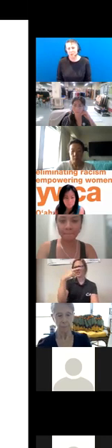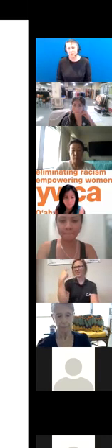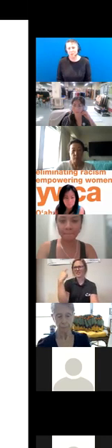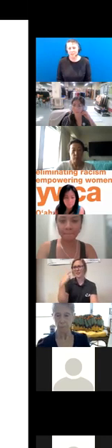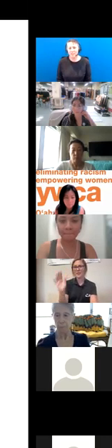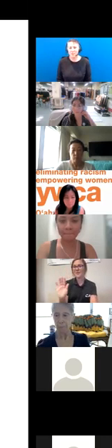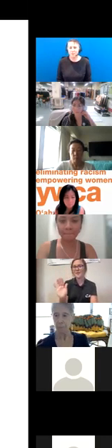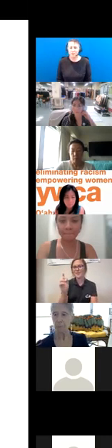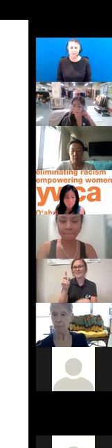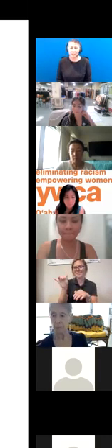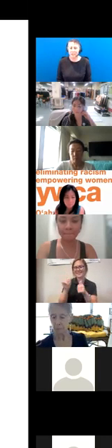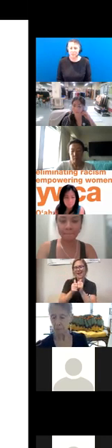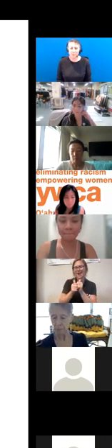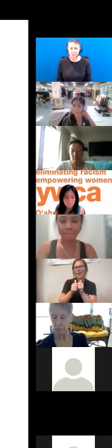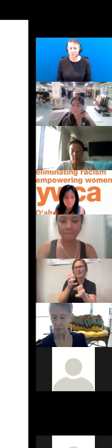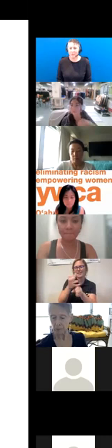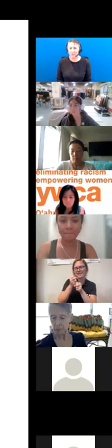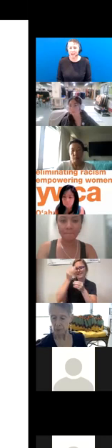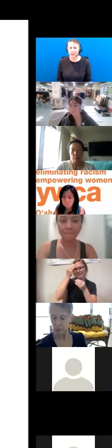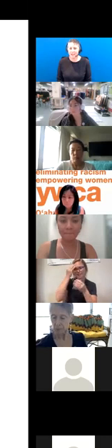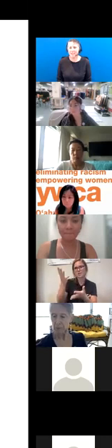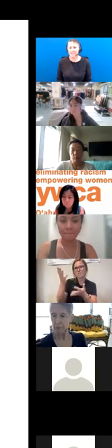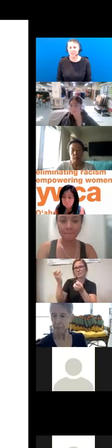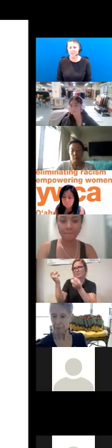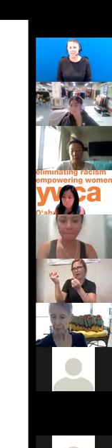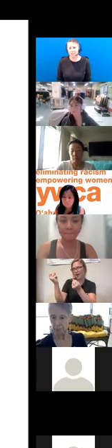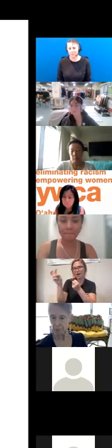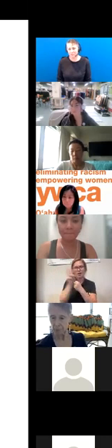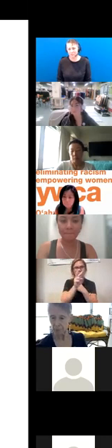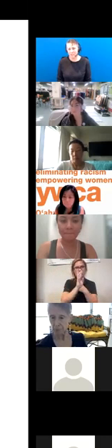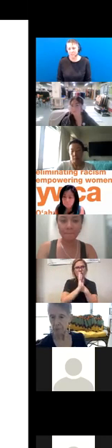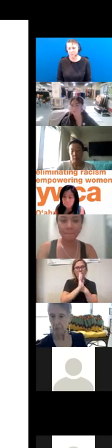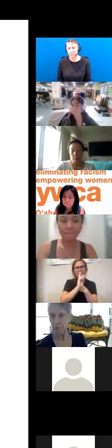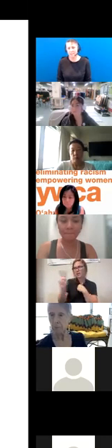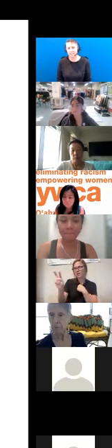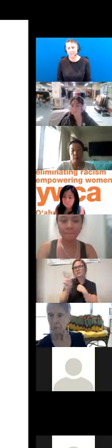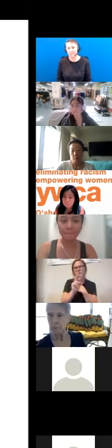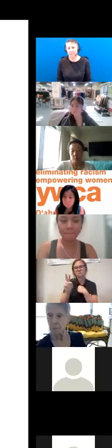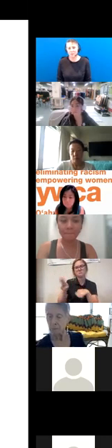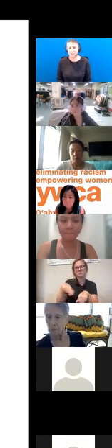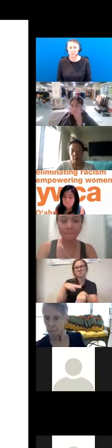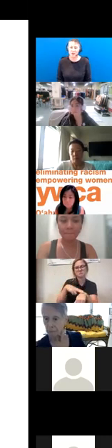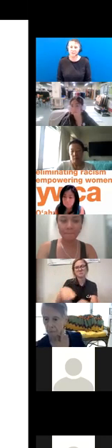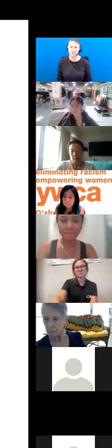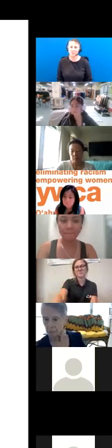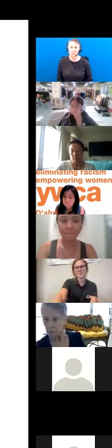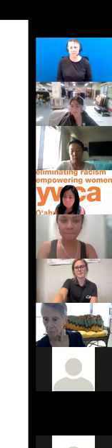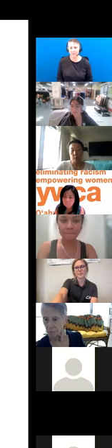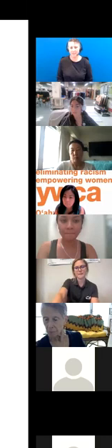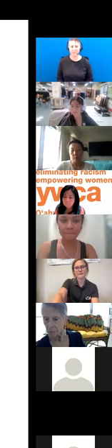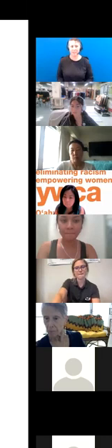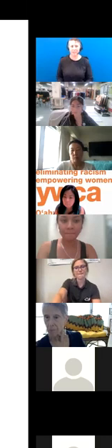So I hope you don't think that it's rude that they keep diverting their eyes. That's how they get all the information. They're looking at the sign language as well as